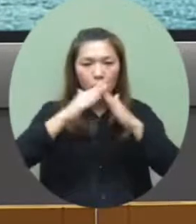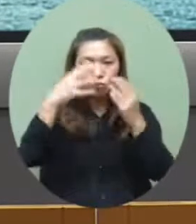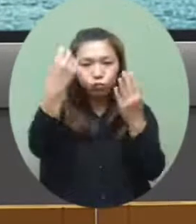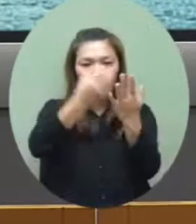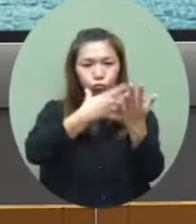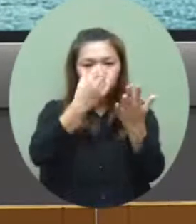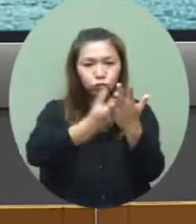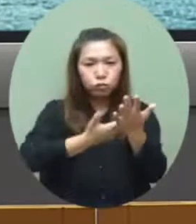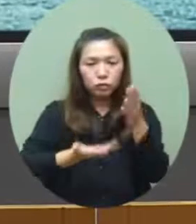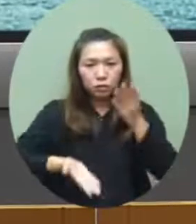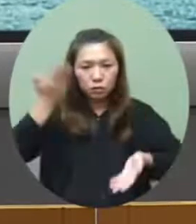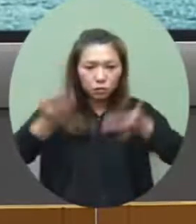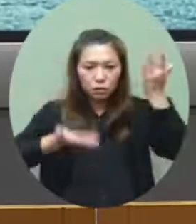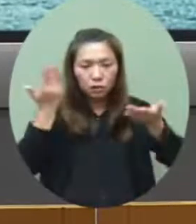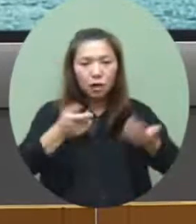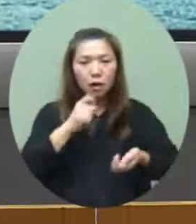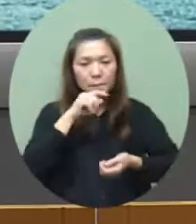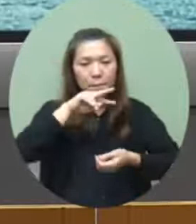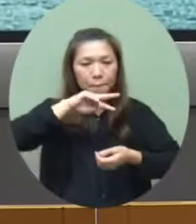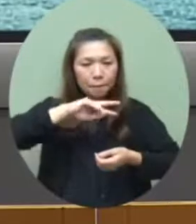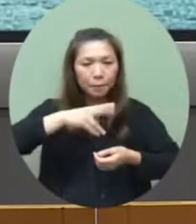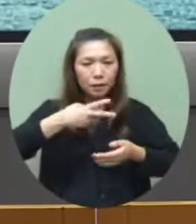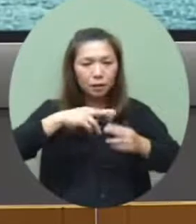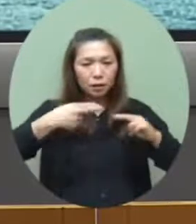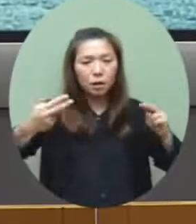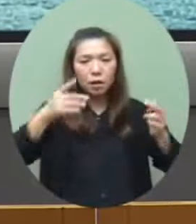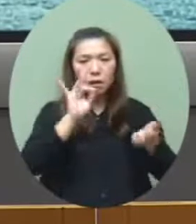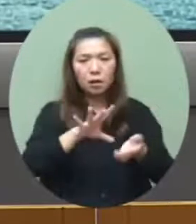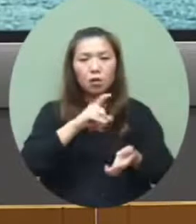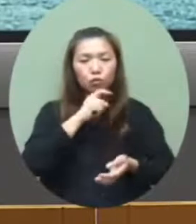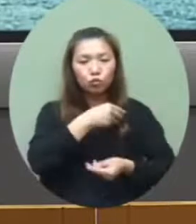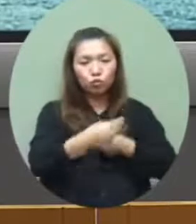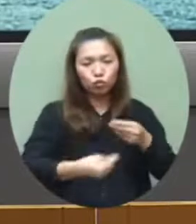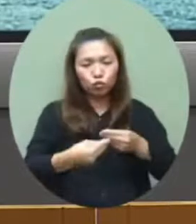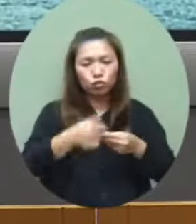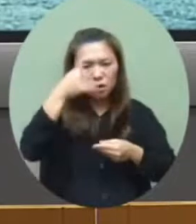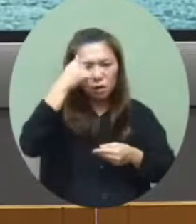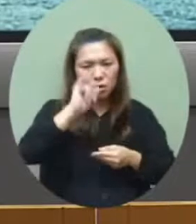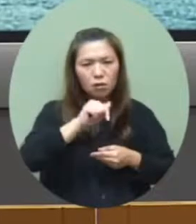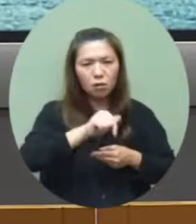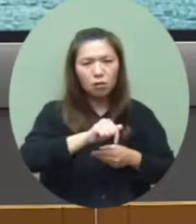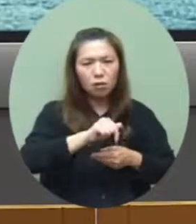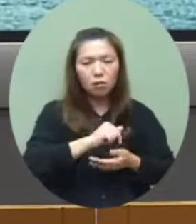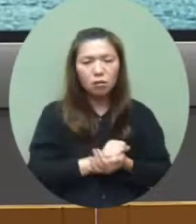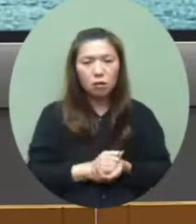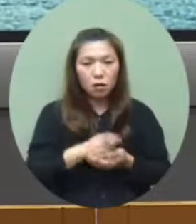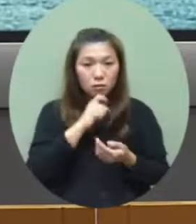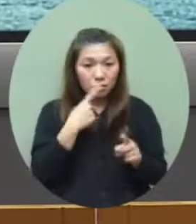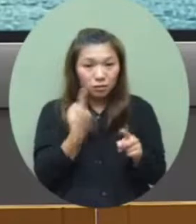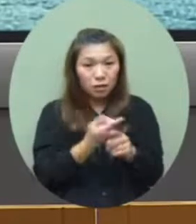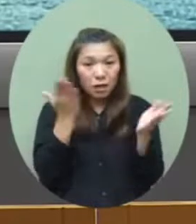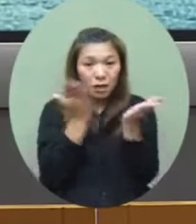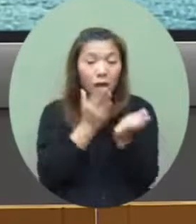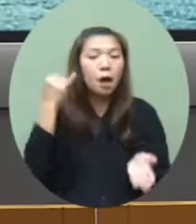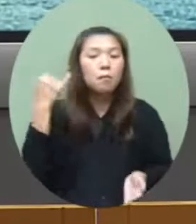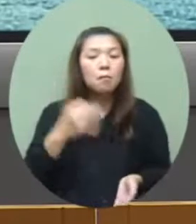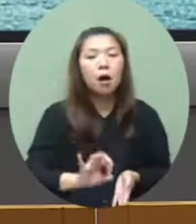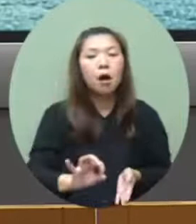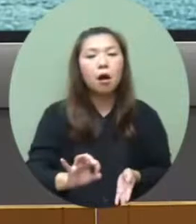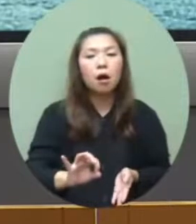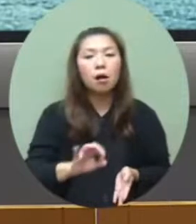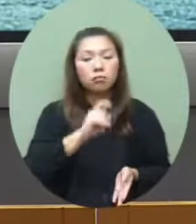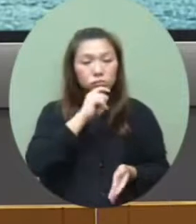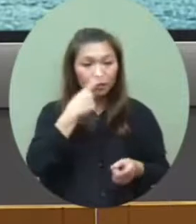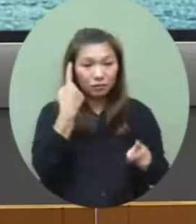more transmissible, but there's no evidence of increased severity or other complications.